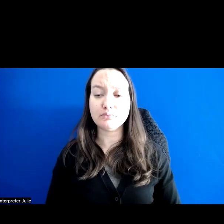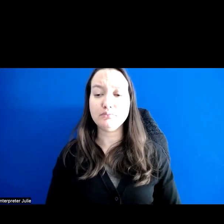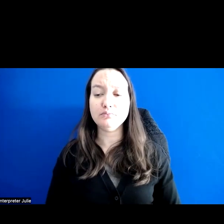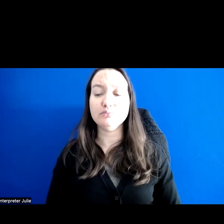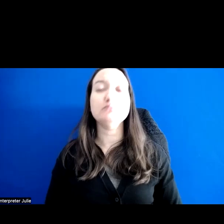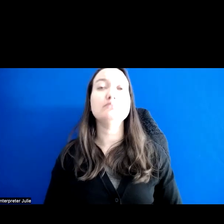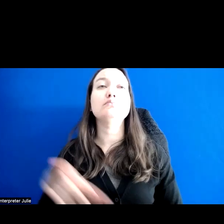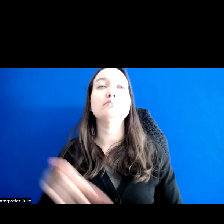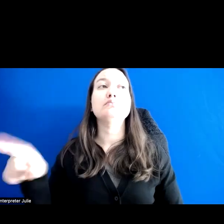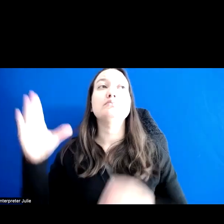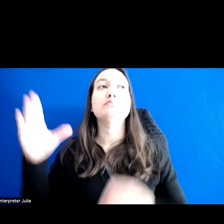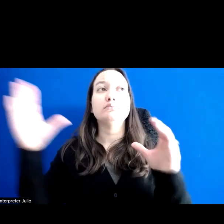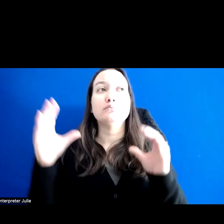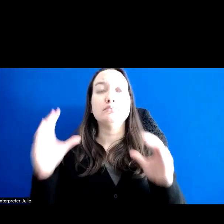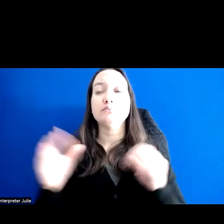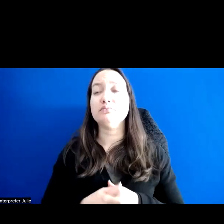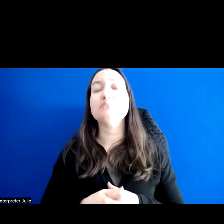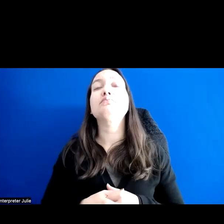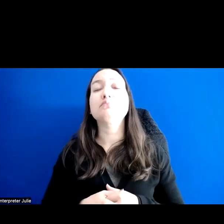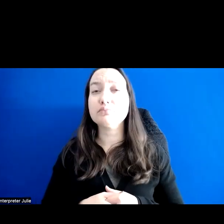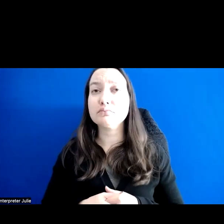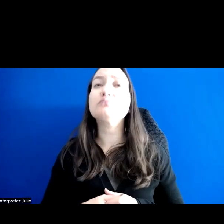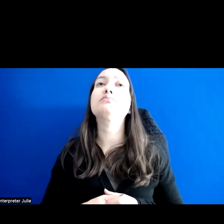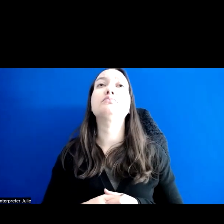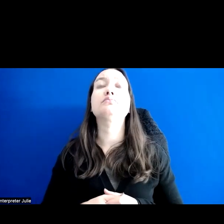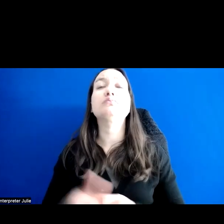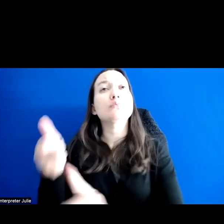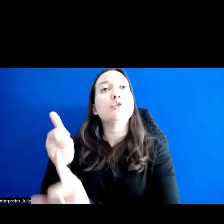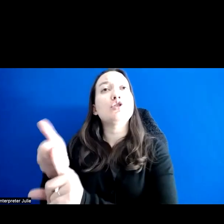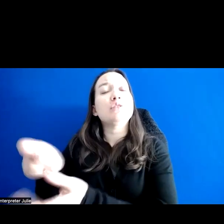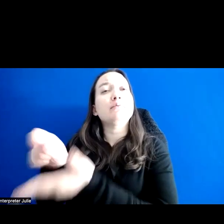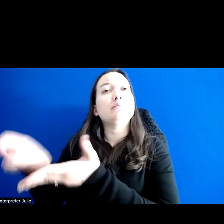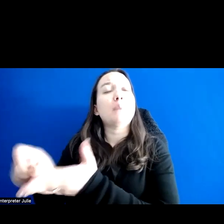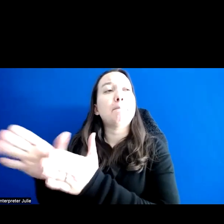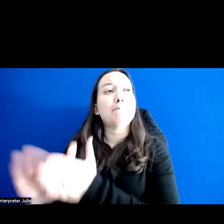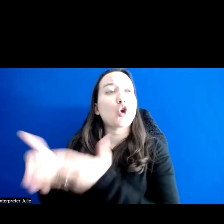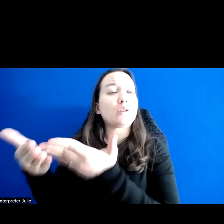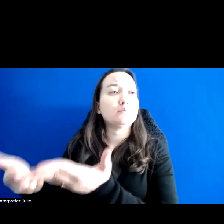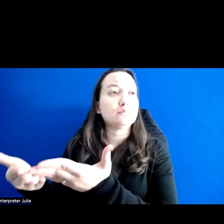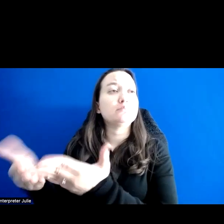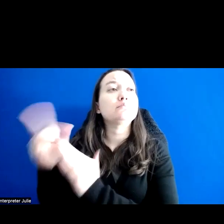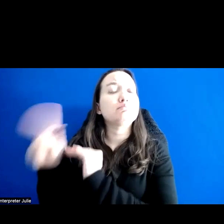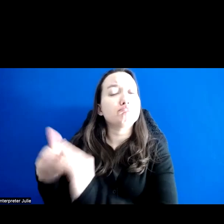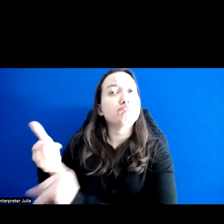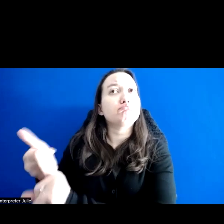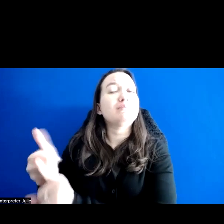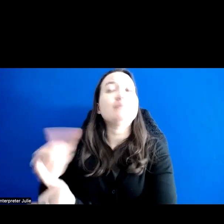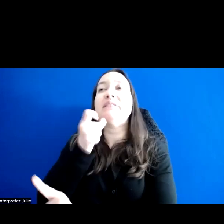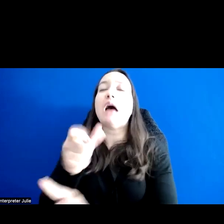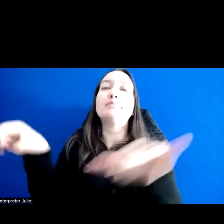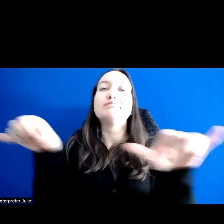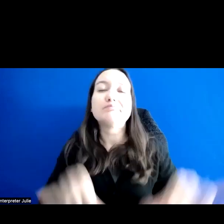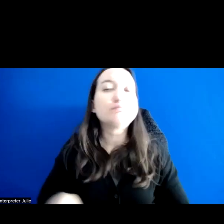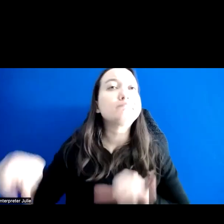Then she moved on to an autobiographical book, not offering a